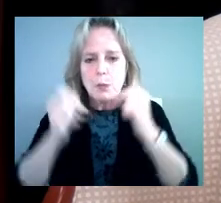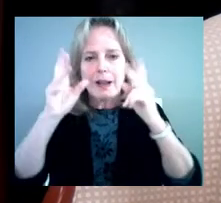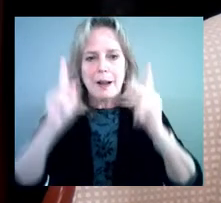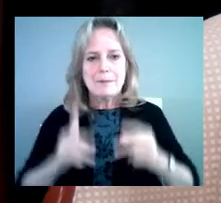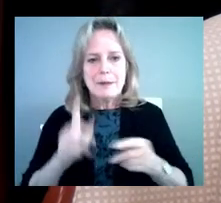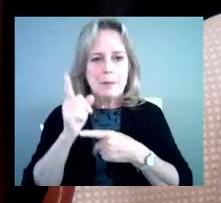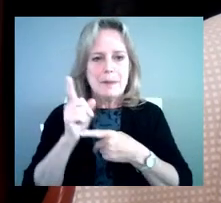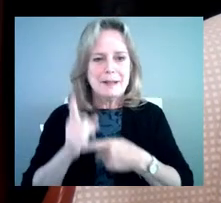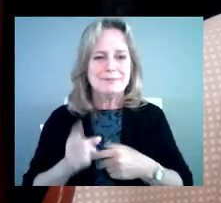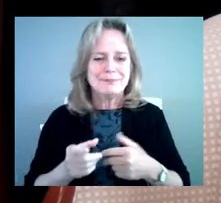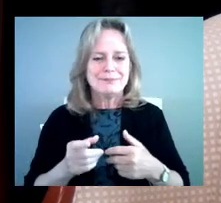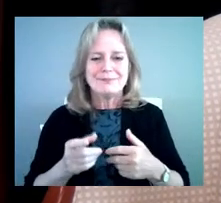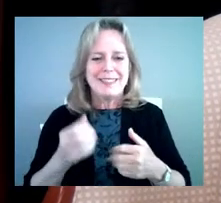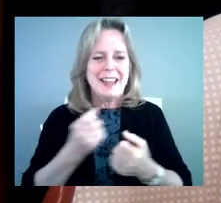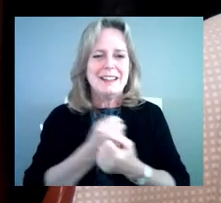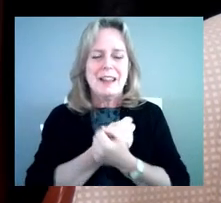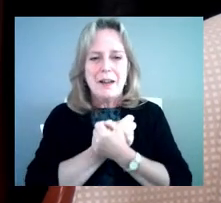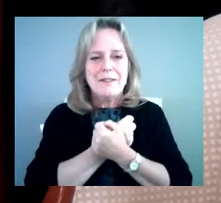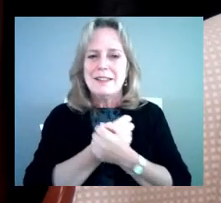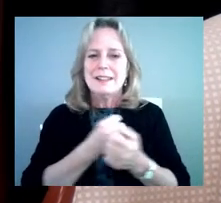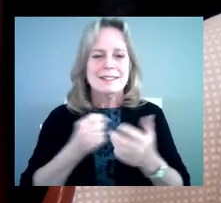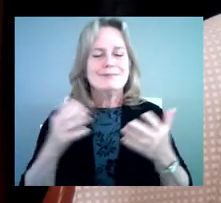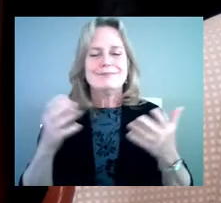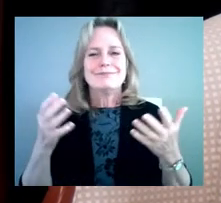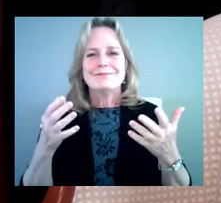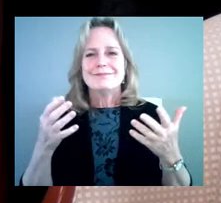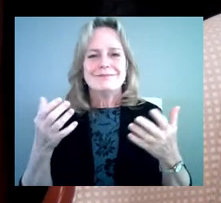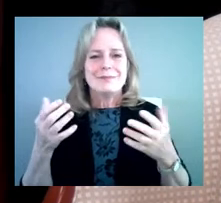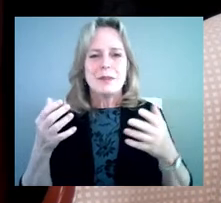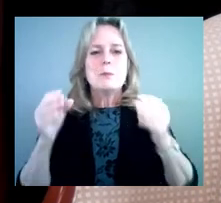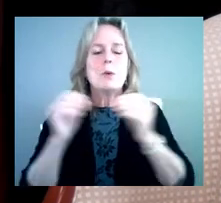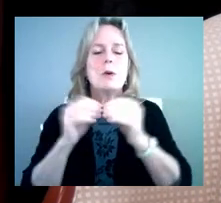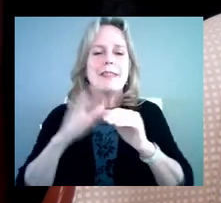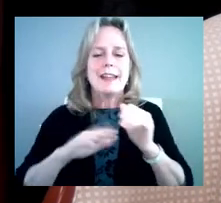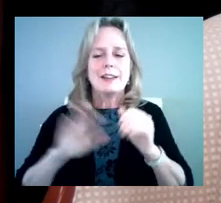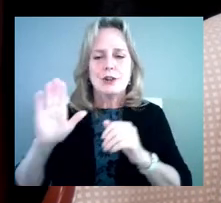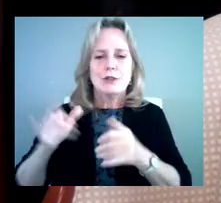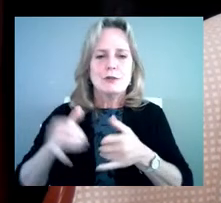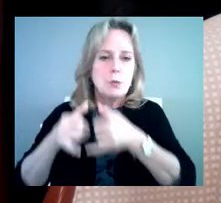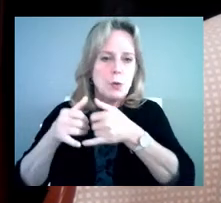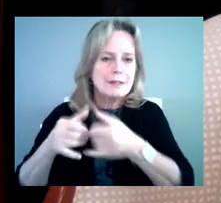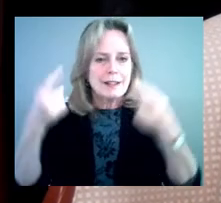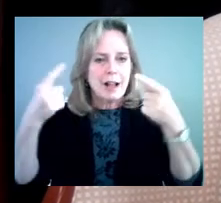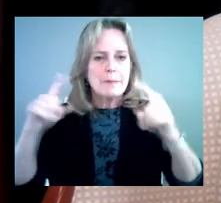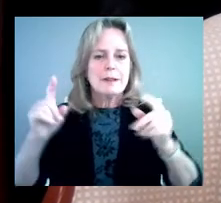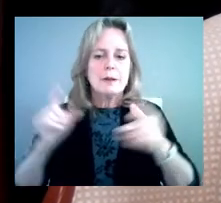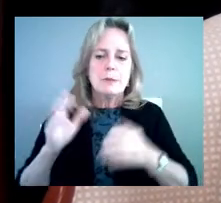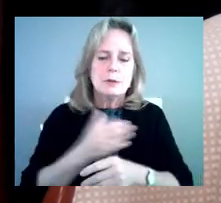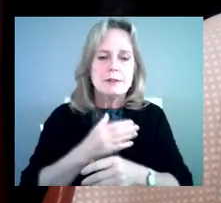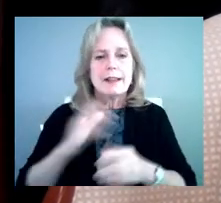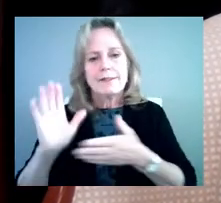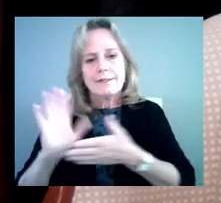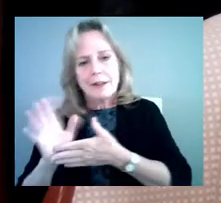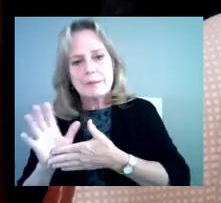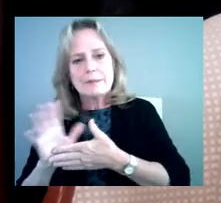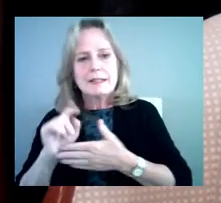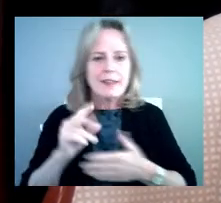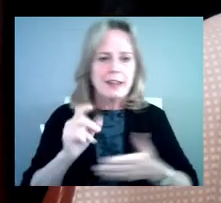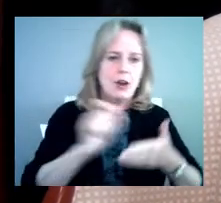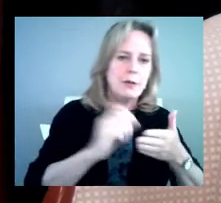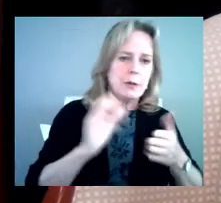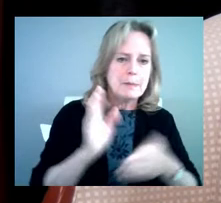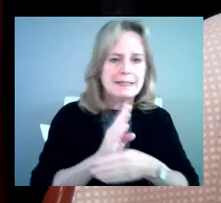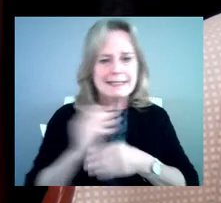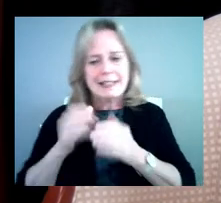That love is beyond the measure of her awards and her accomplishments in music, film, TV, as an author, a business